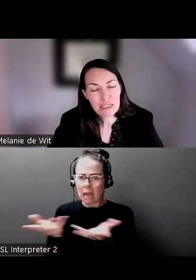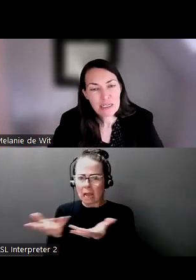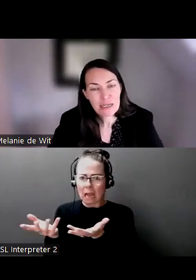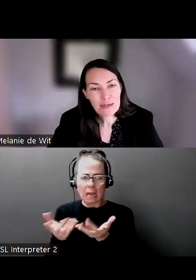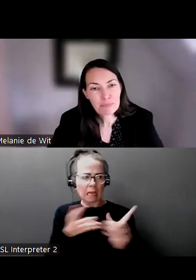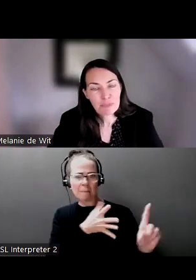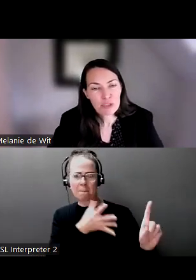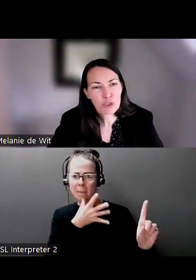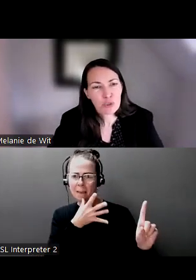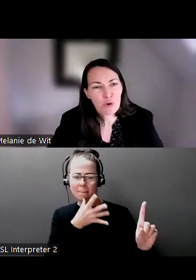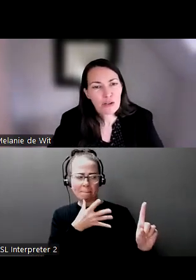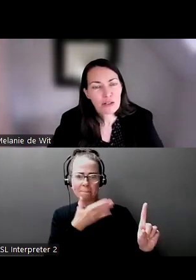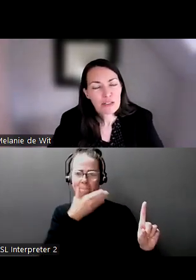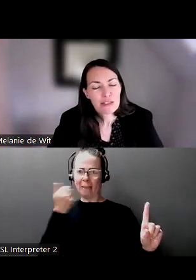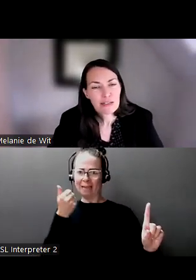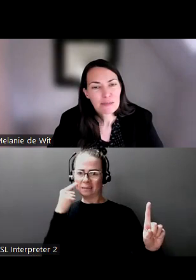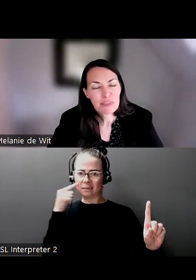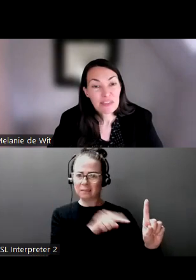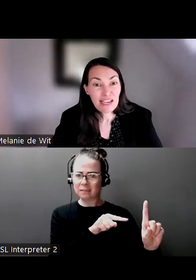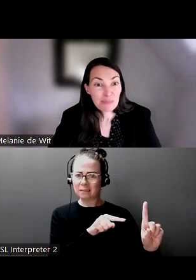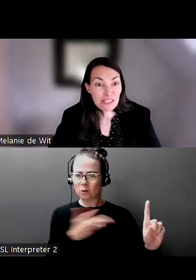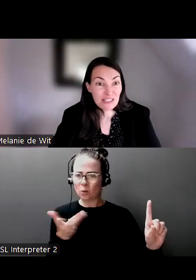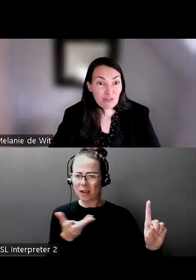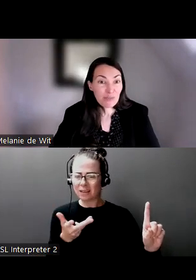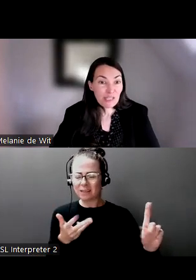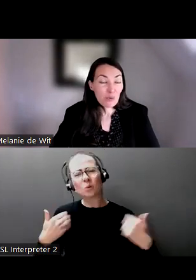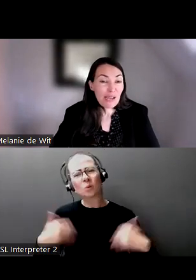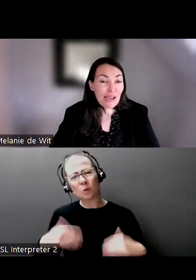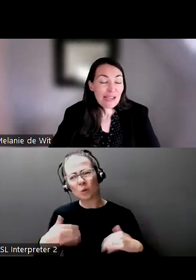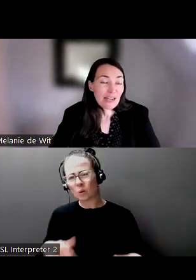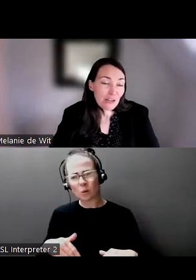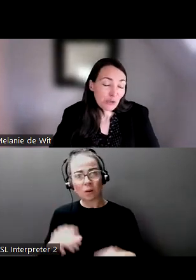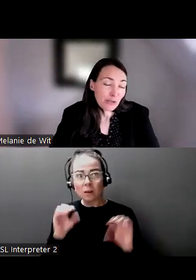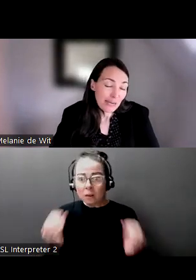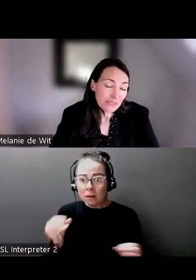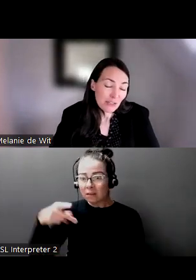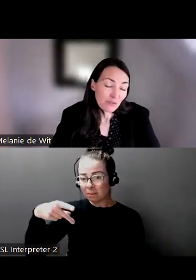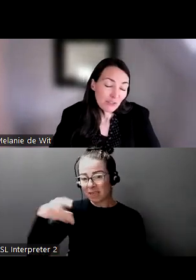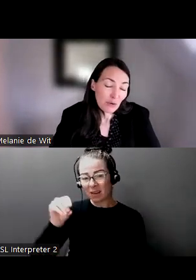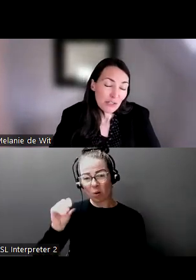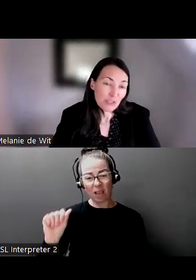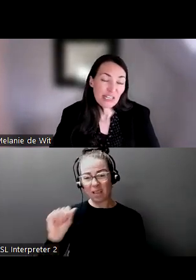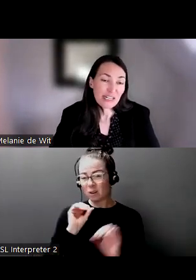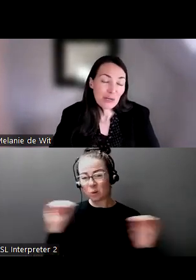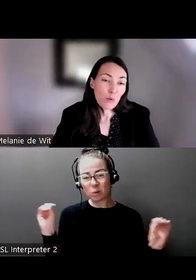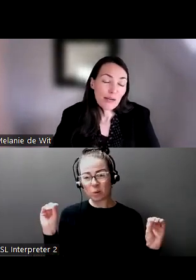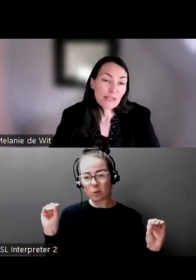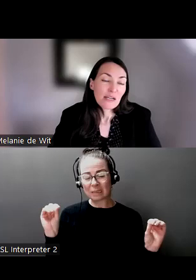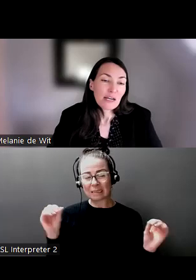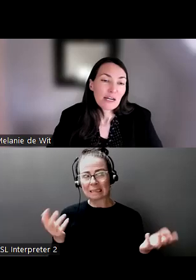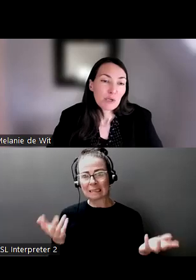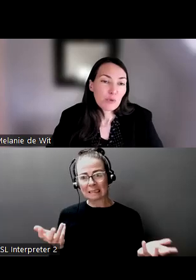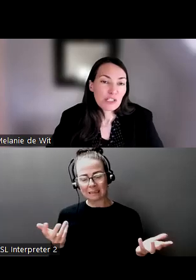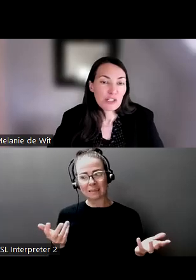imagine the turmoil that the absence of a POA or an absence of, understanding